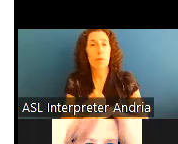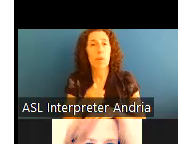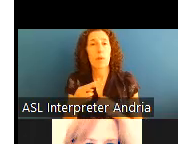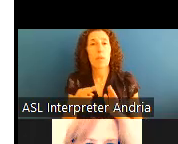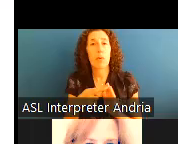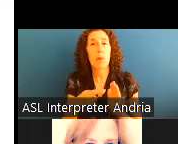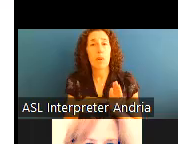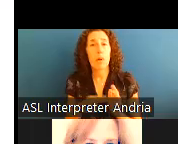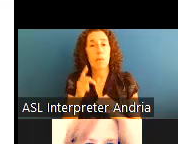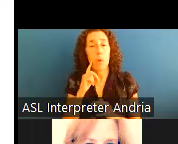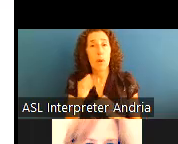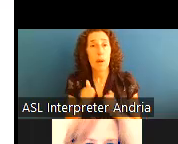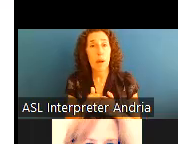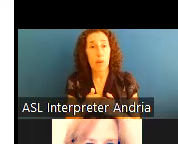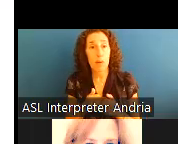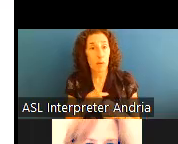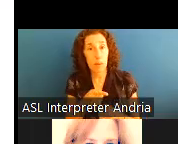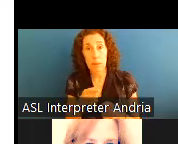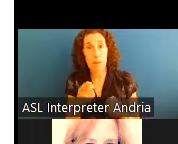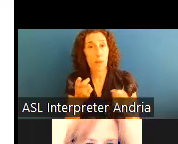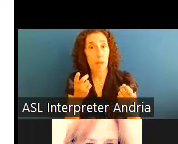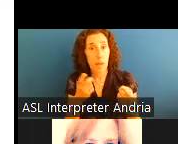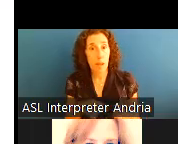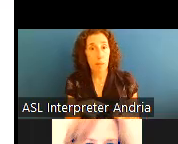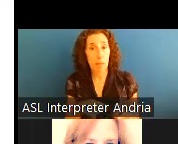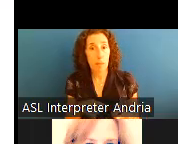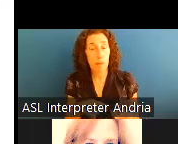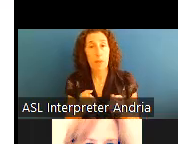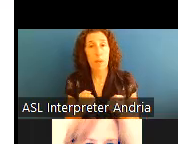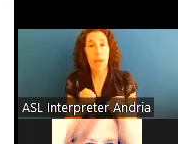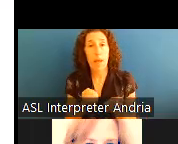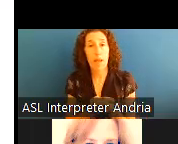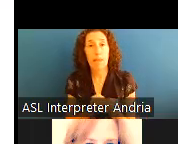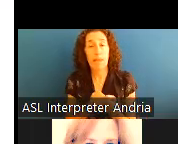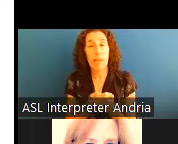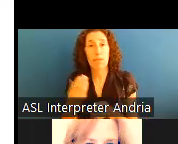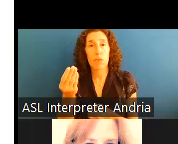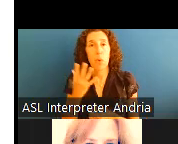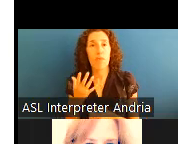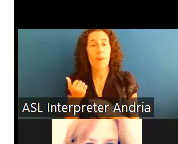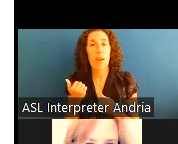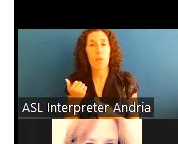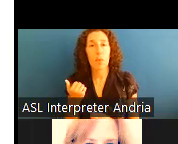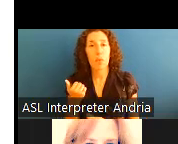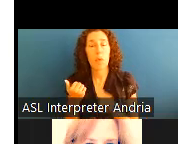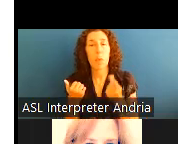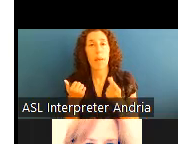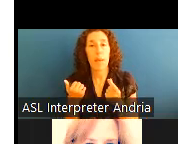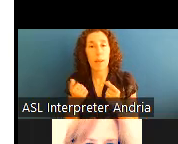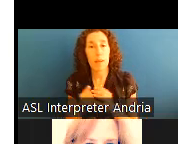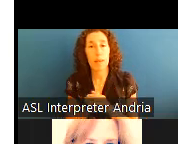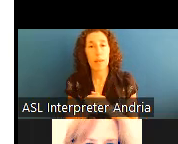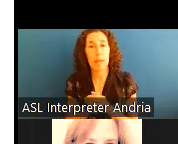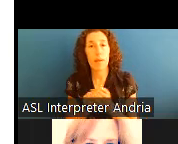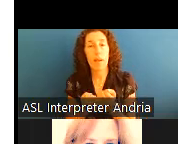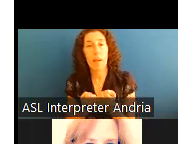is immediately notified when a survivor presents to the emergency department. So advocates can work with FNEs